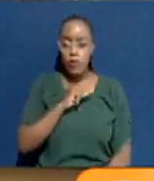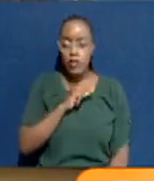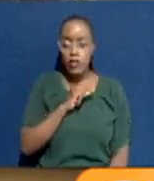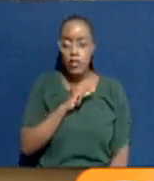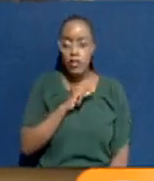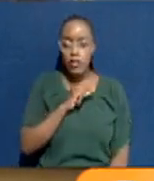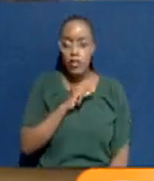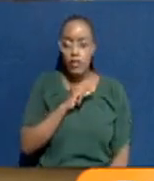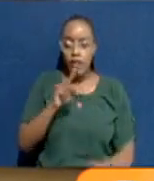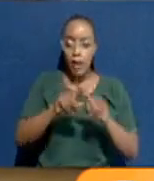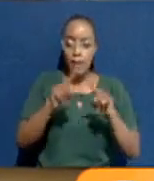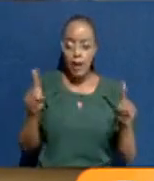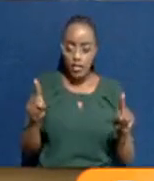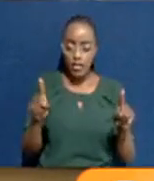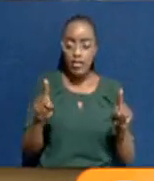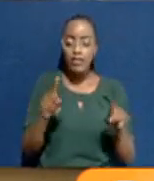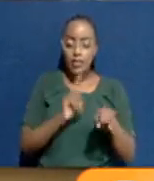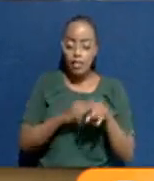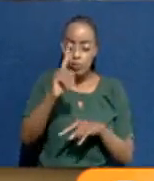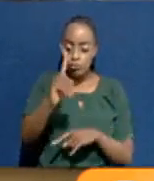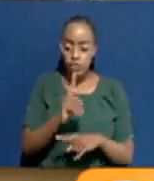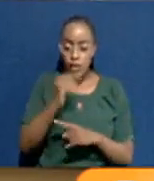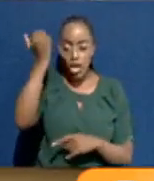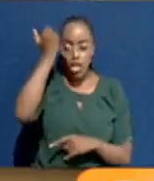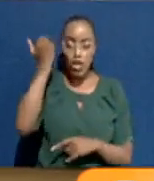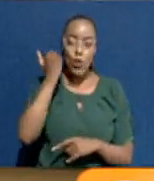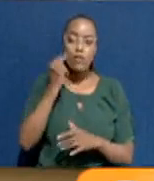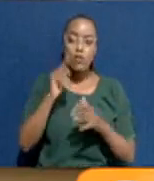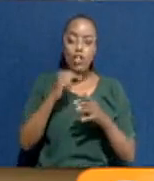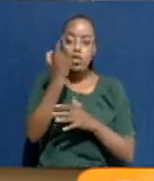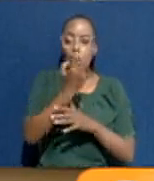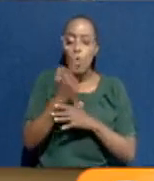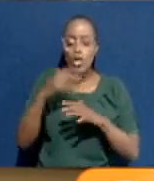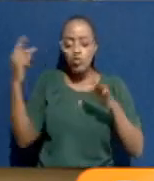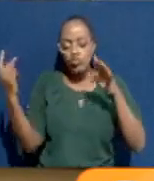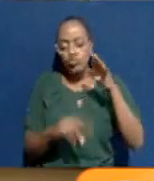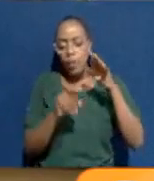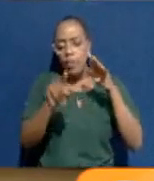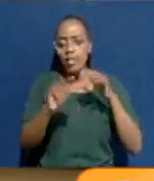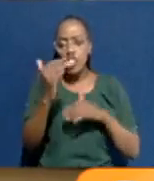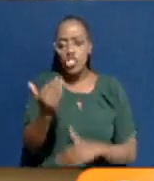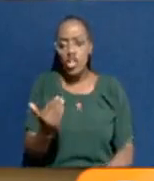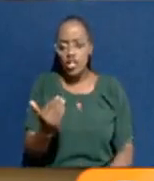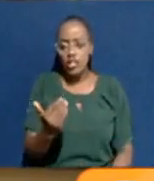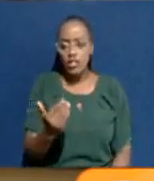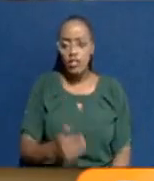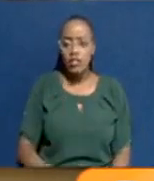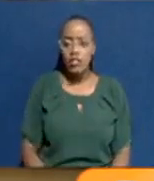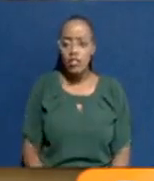that? But you before this court, you have said that you only caned the kid.